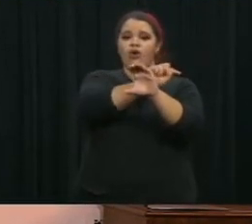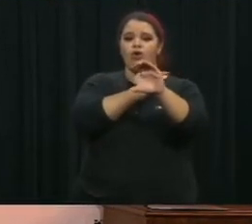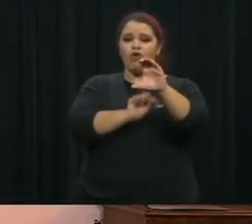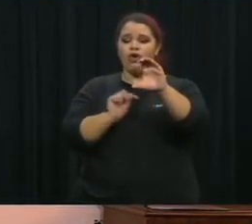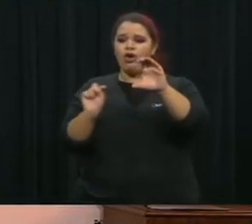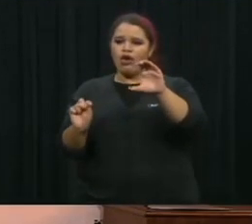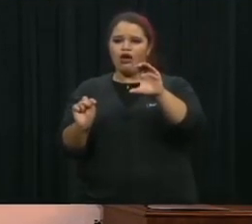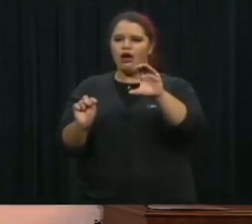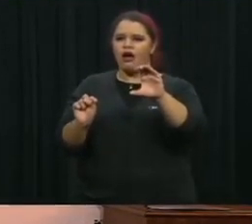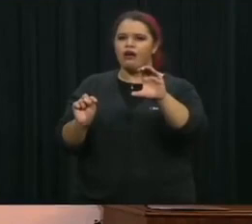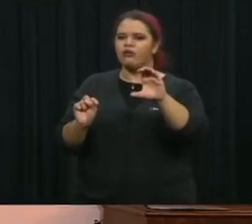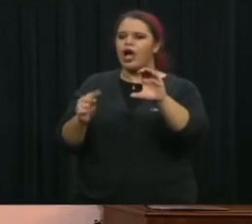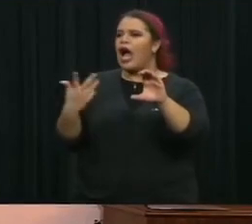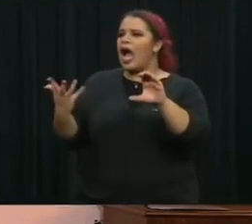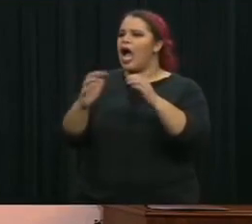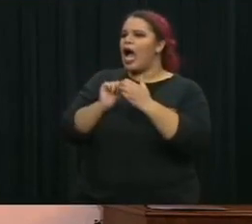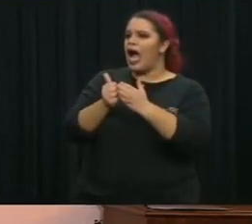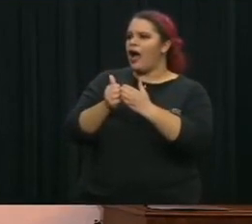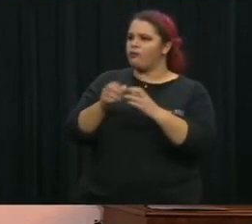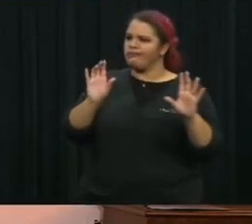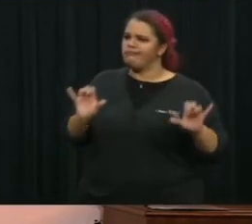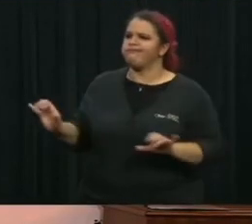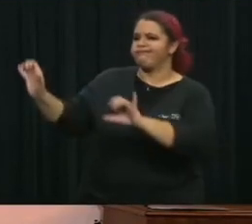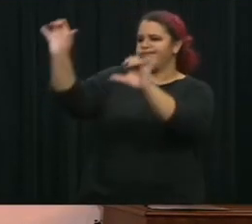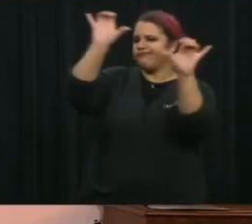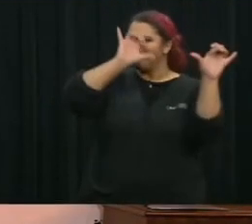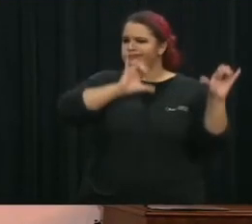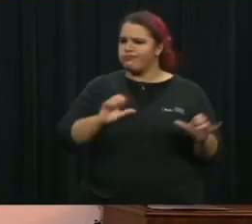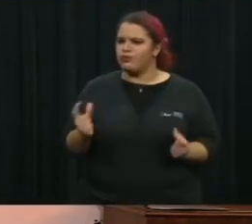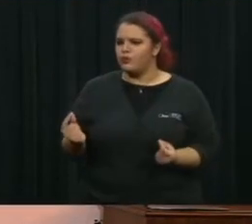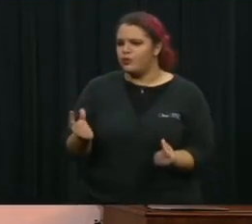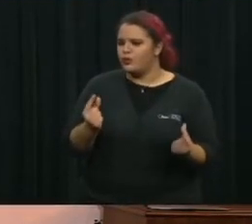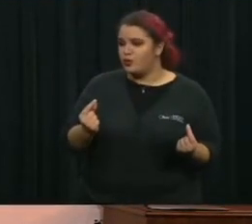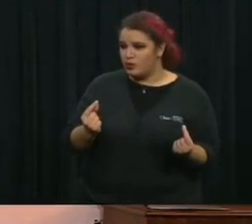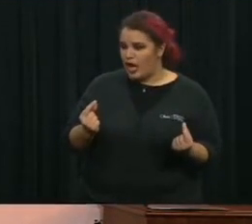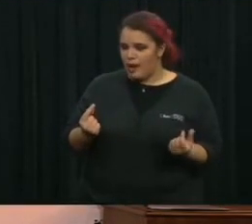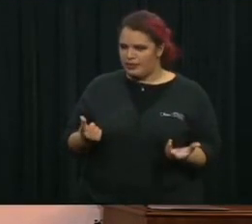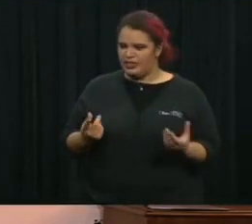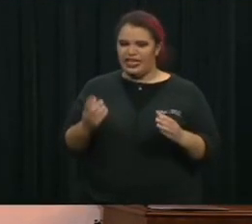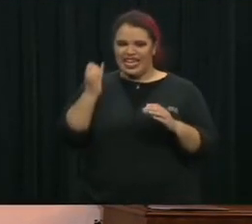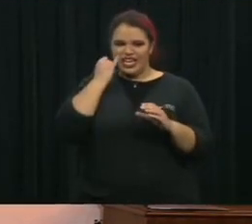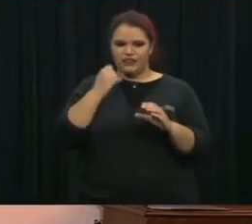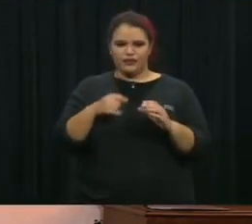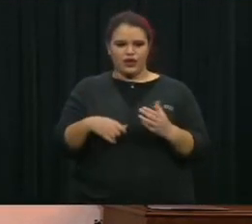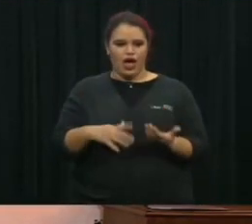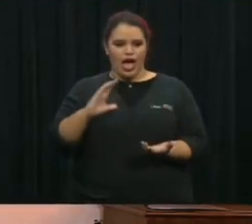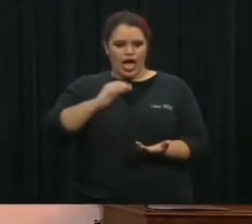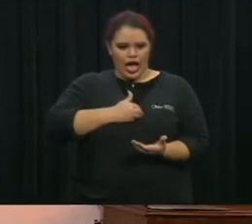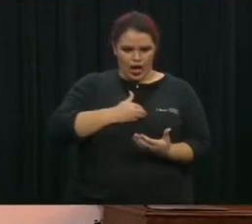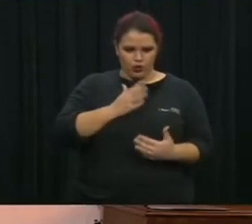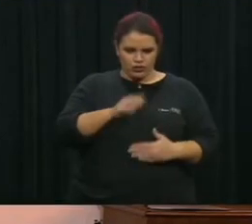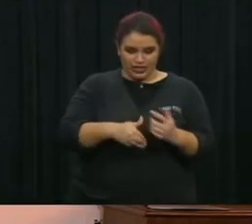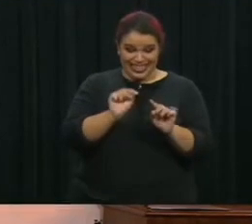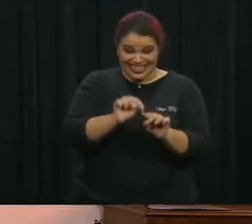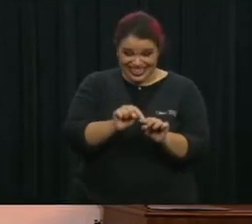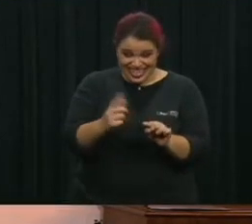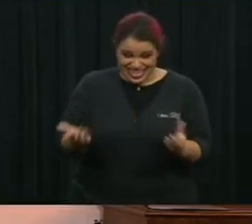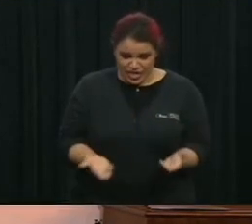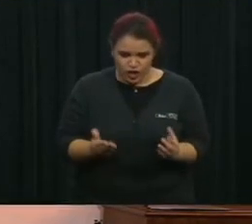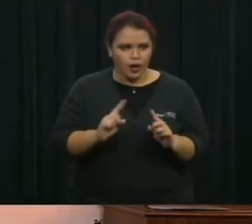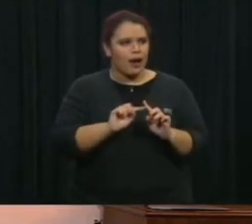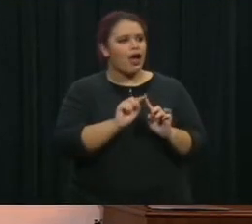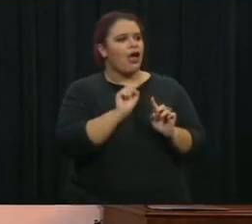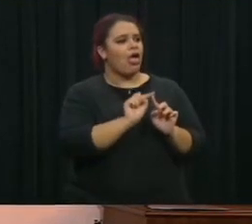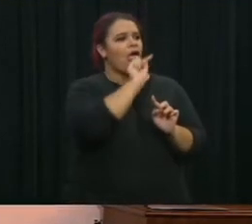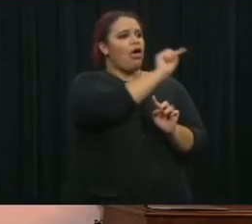being done in Indiana or Kentucky or Michigan or Pennsylvania, then maybe those restrictions aren't as effective. Are you coordinating with them? I talk to